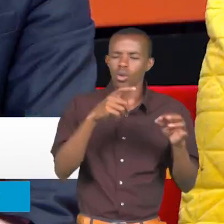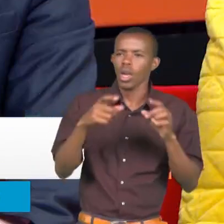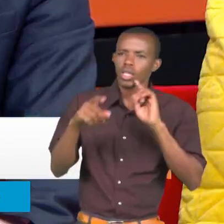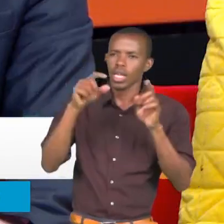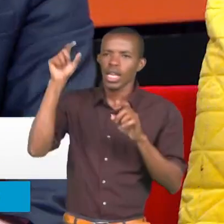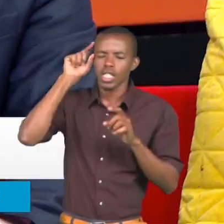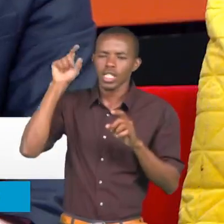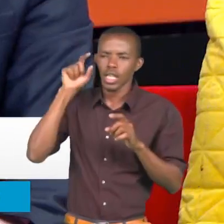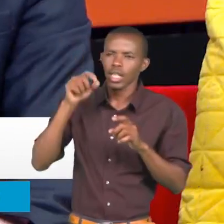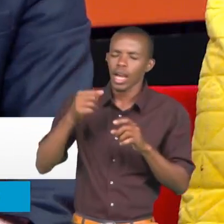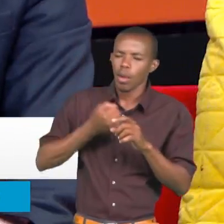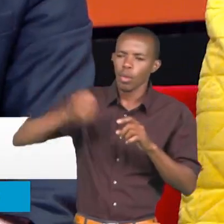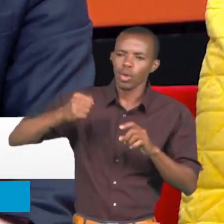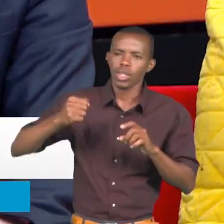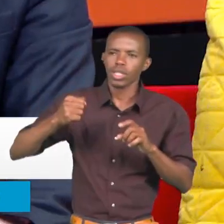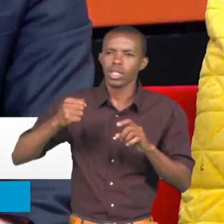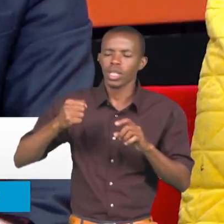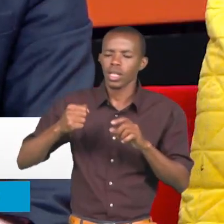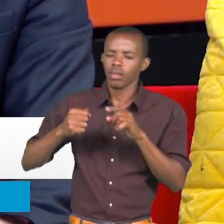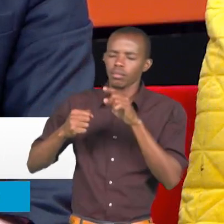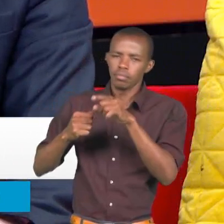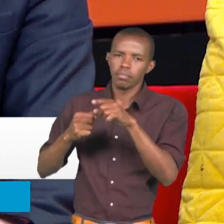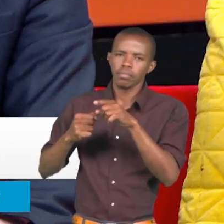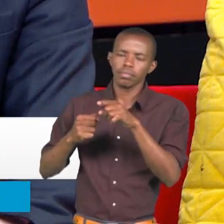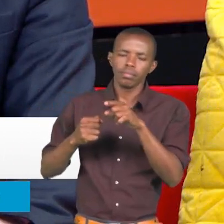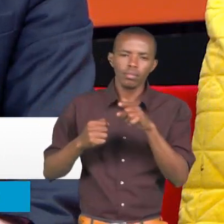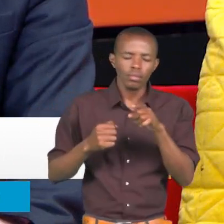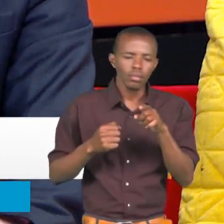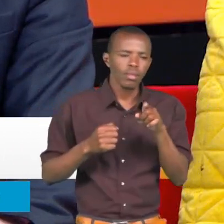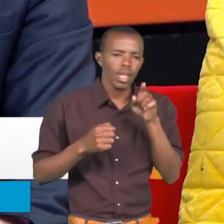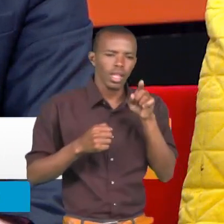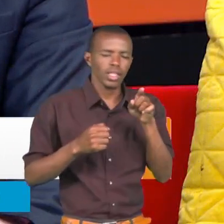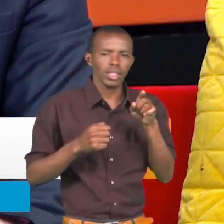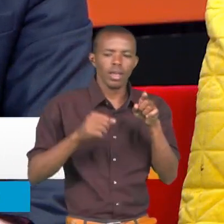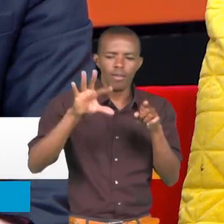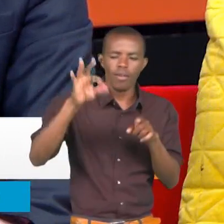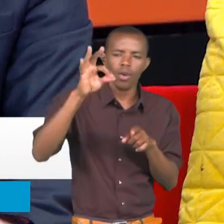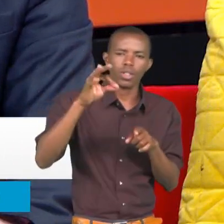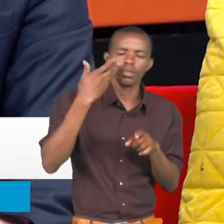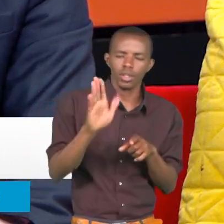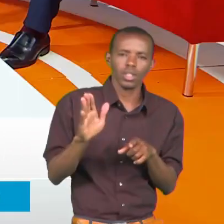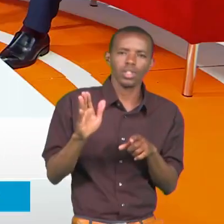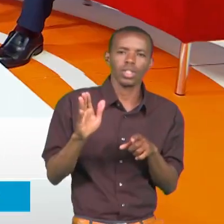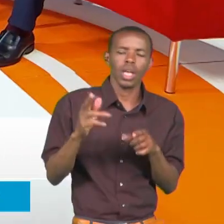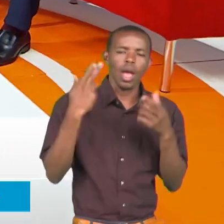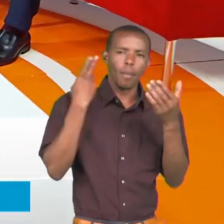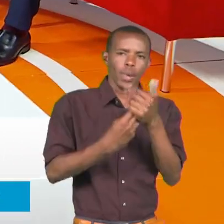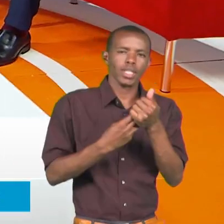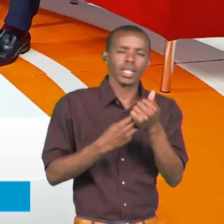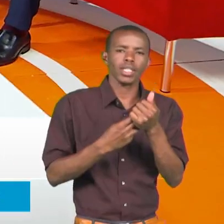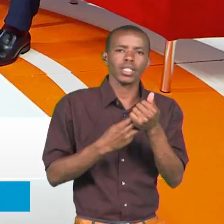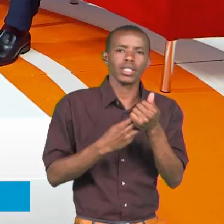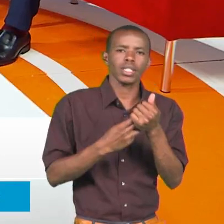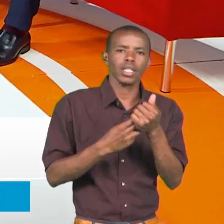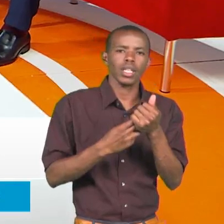Gender-based violence on the rep side, that is. Yeah, so like it has been found that like with partners who